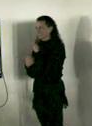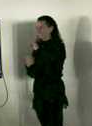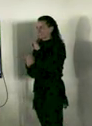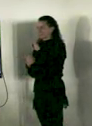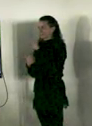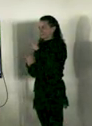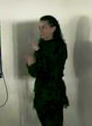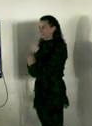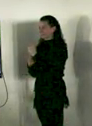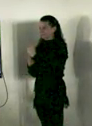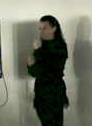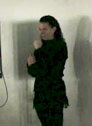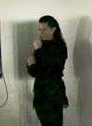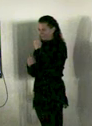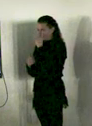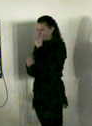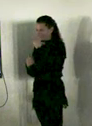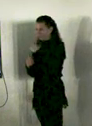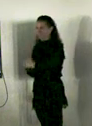sucks.